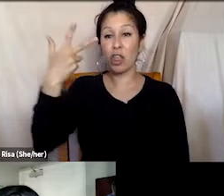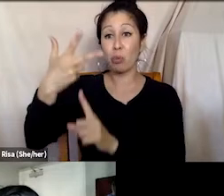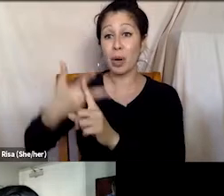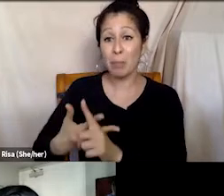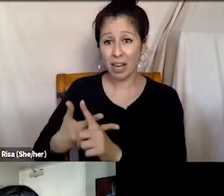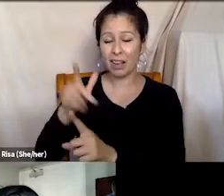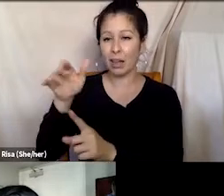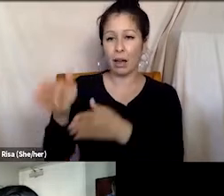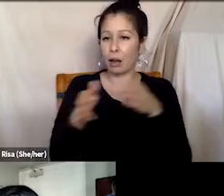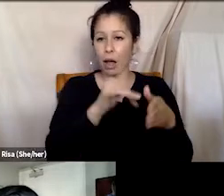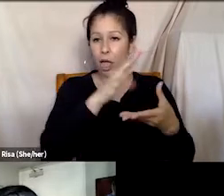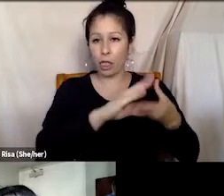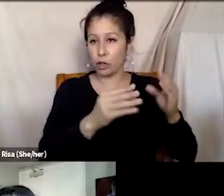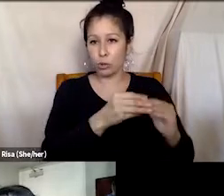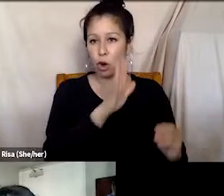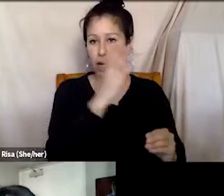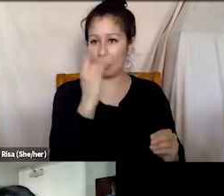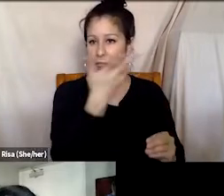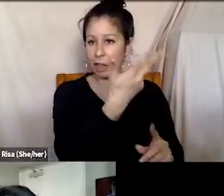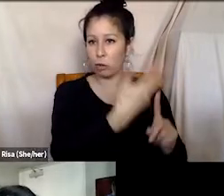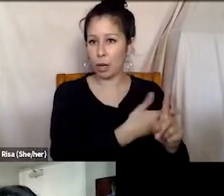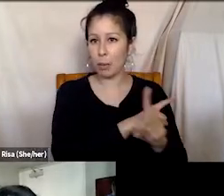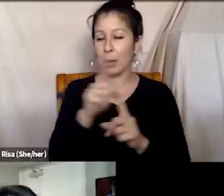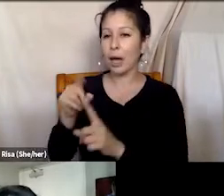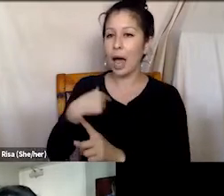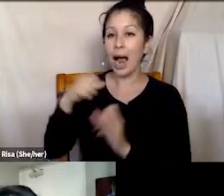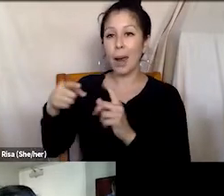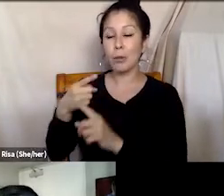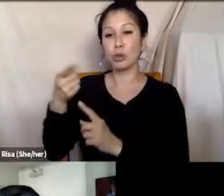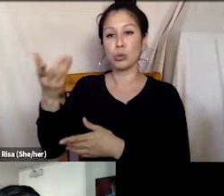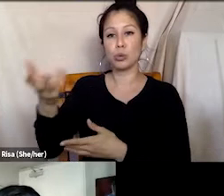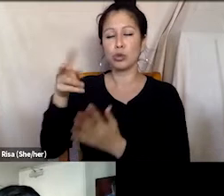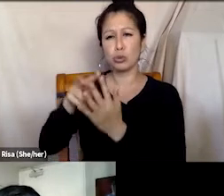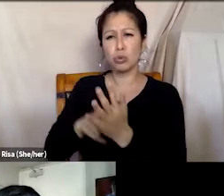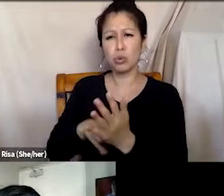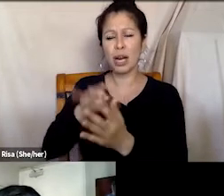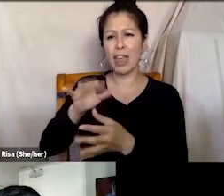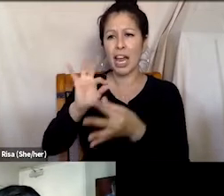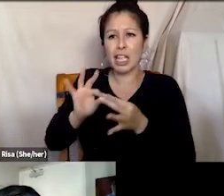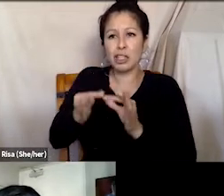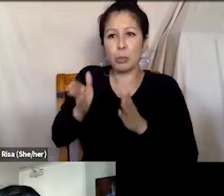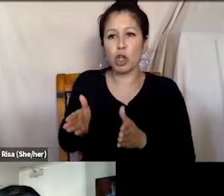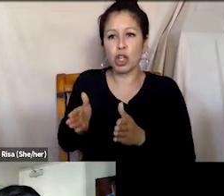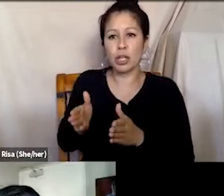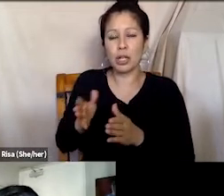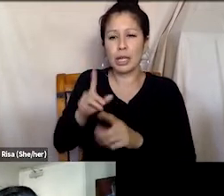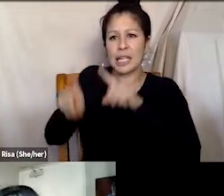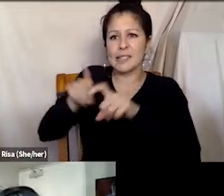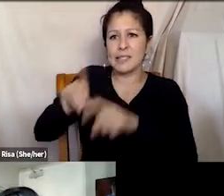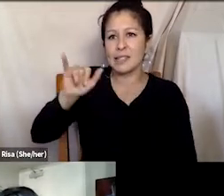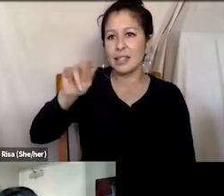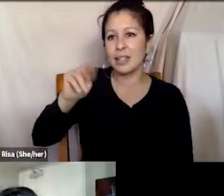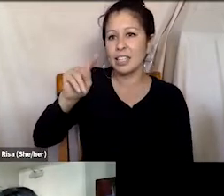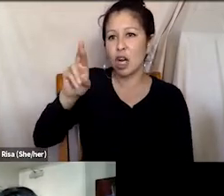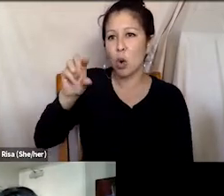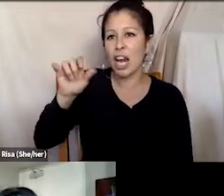That's a whole nother story. But I was able to read the interpreter's interrogation papers, and she